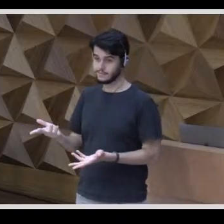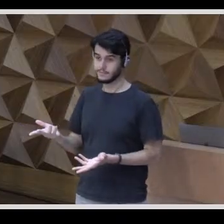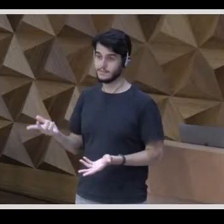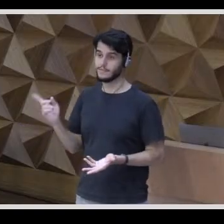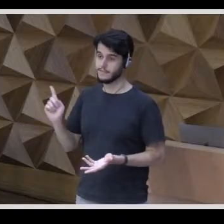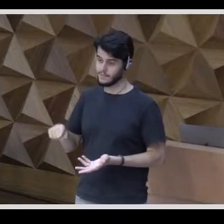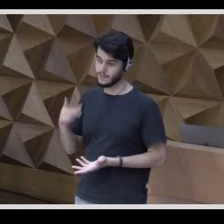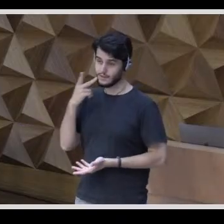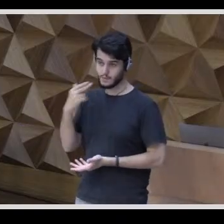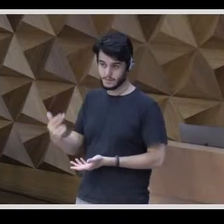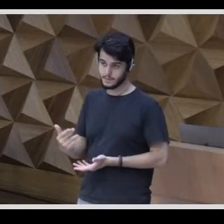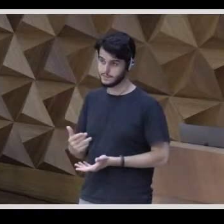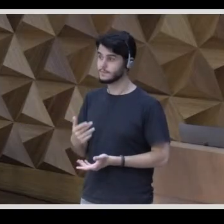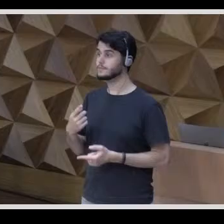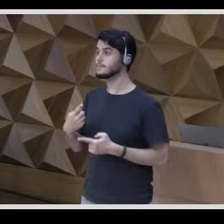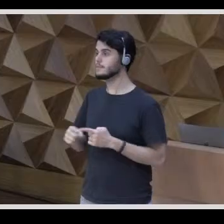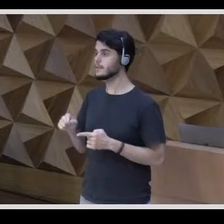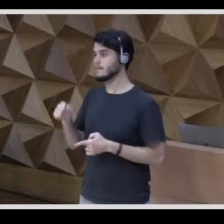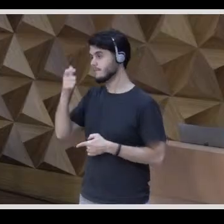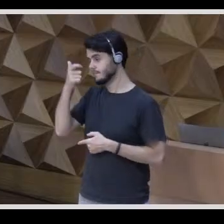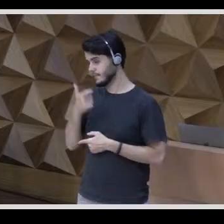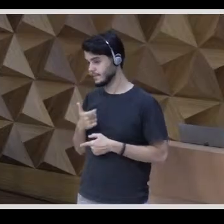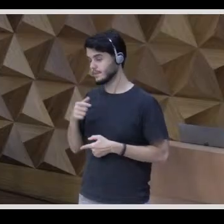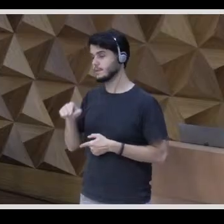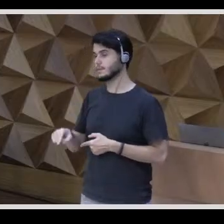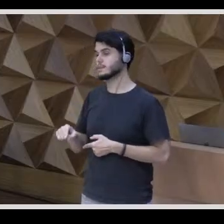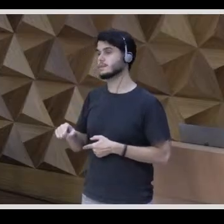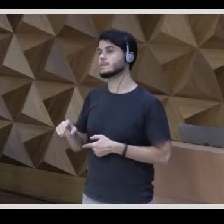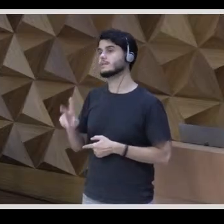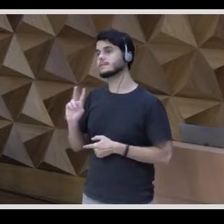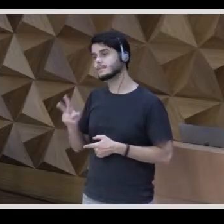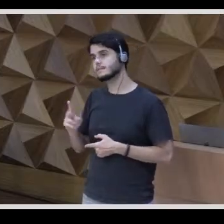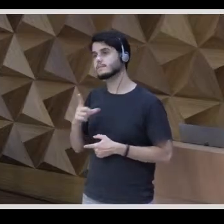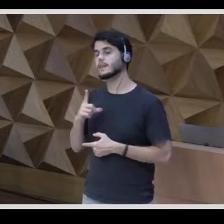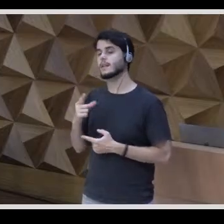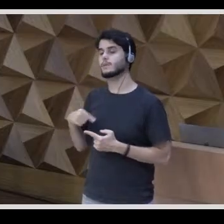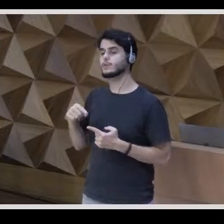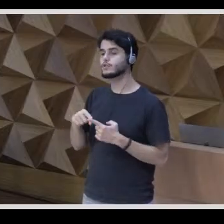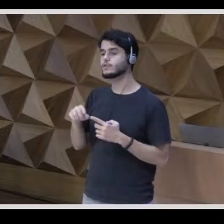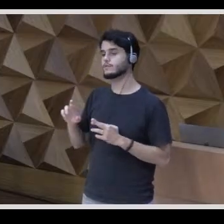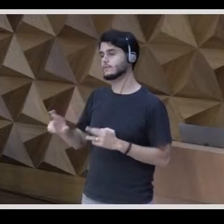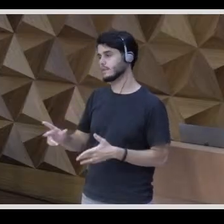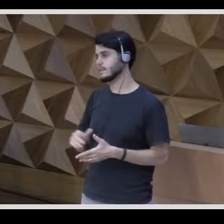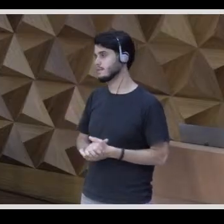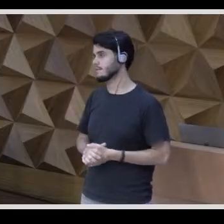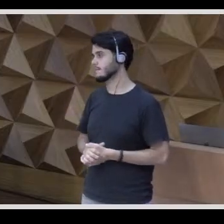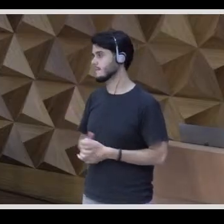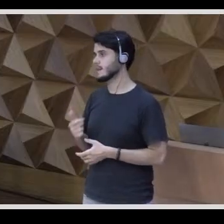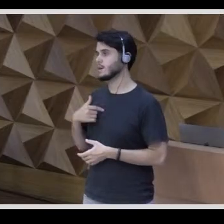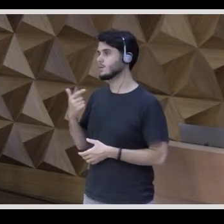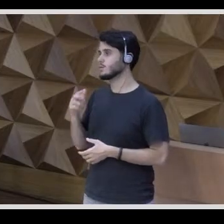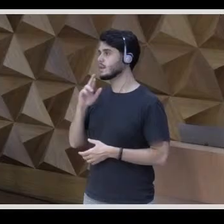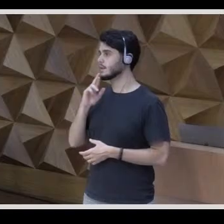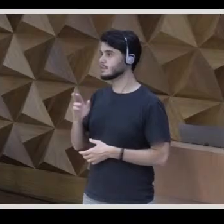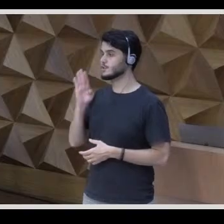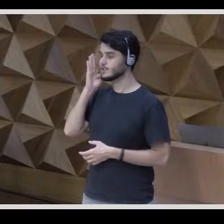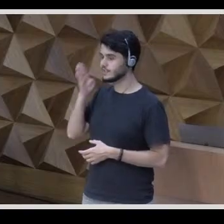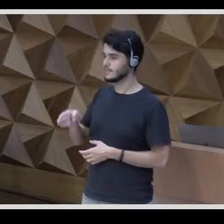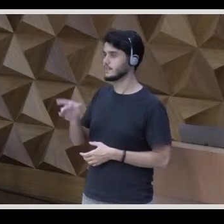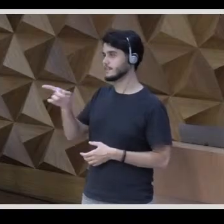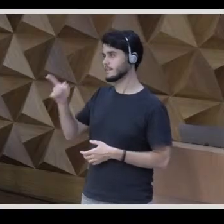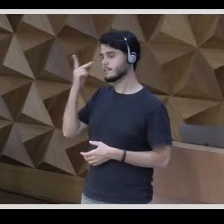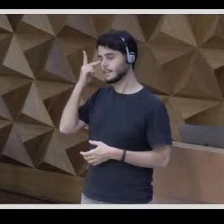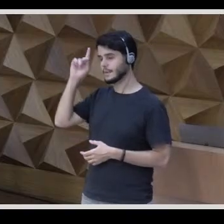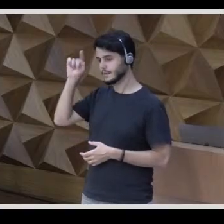but it's the humans with a very different motivation. So I don't have the answer other than hopefully, you know, trying to